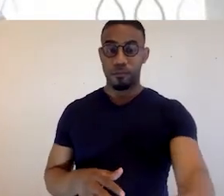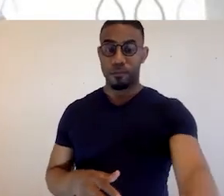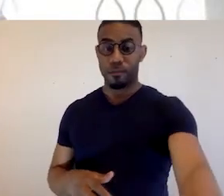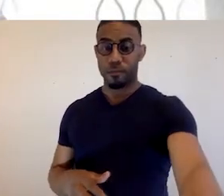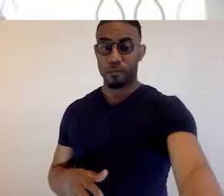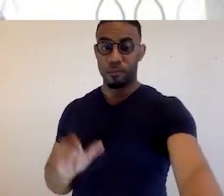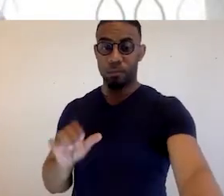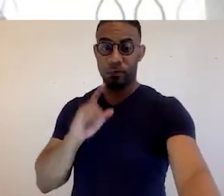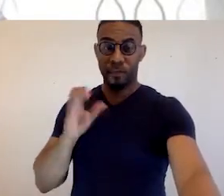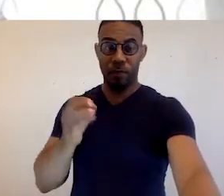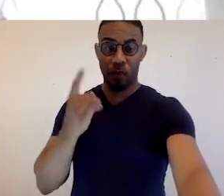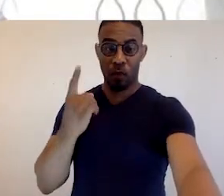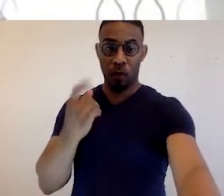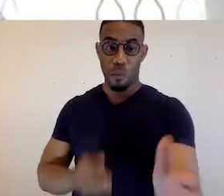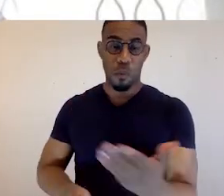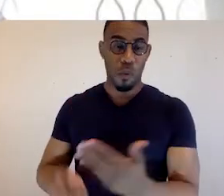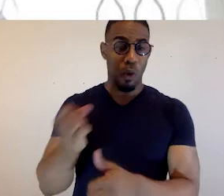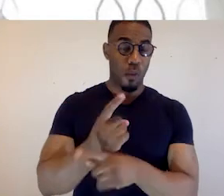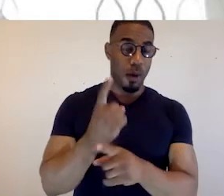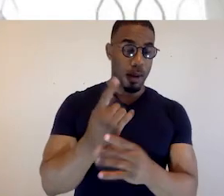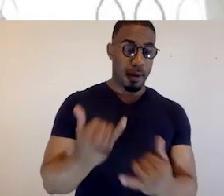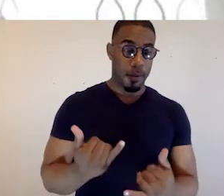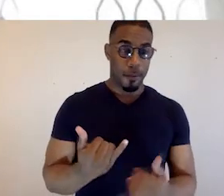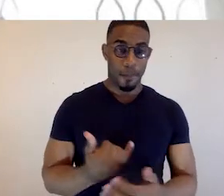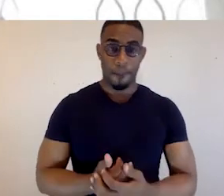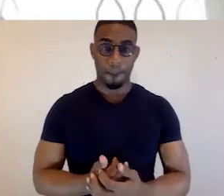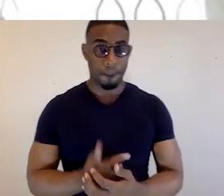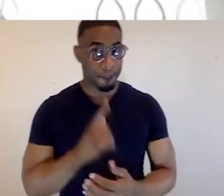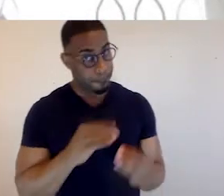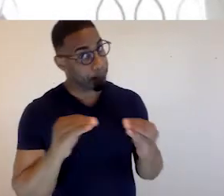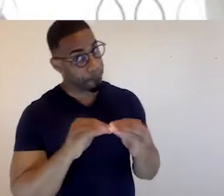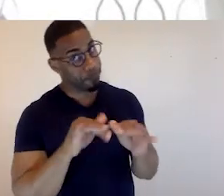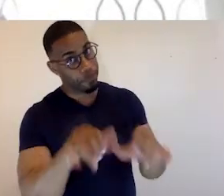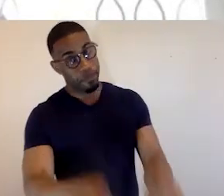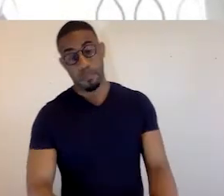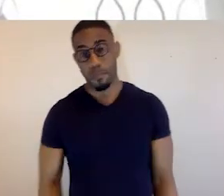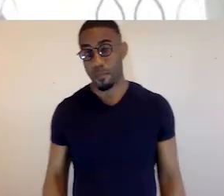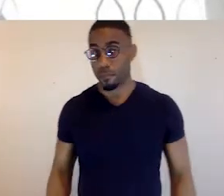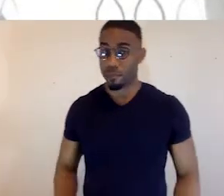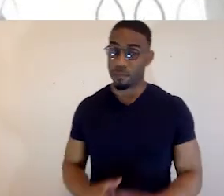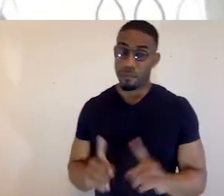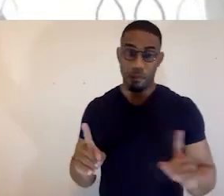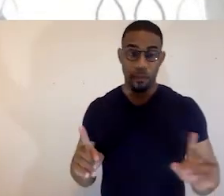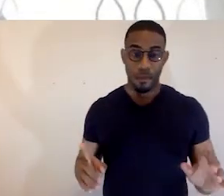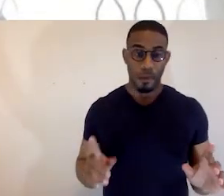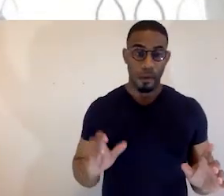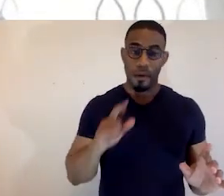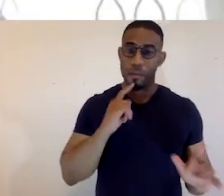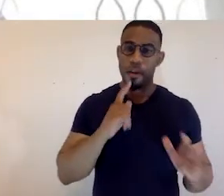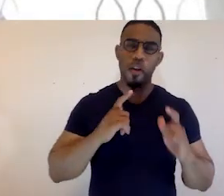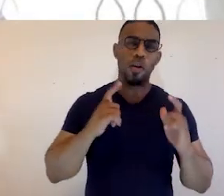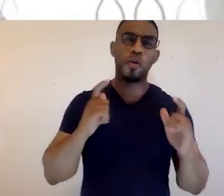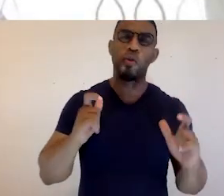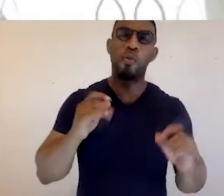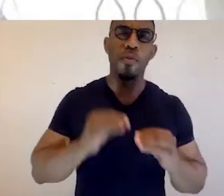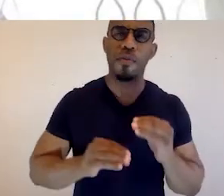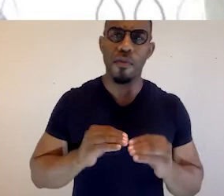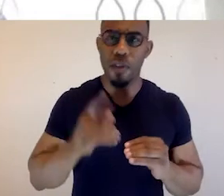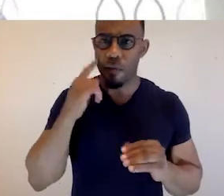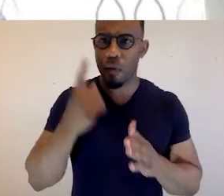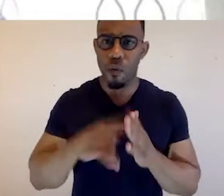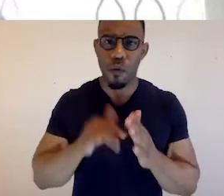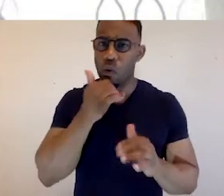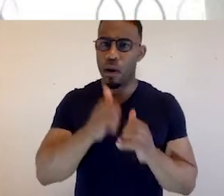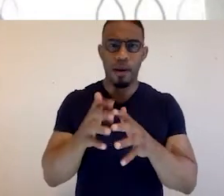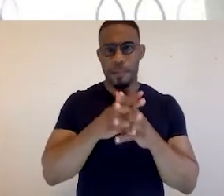That should be our number one priority right now. And there are more, but this would be a huge fix for what's